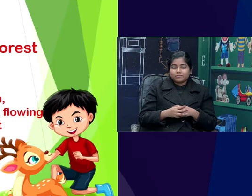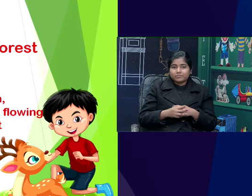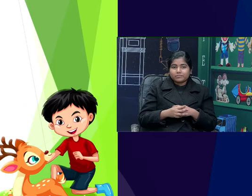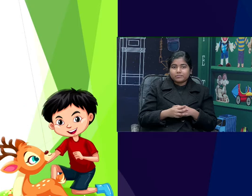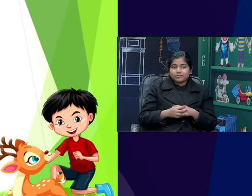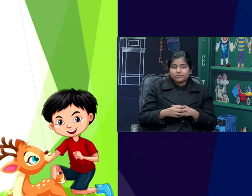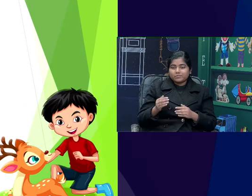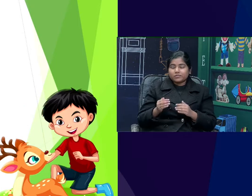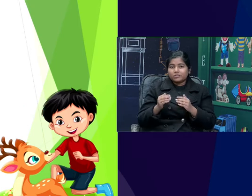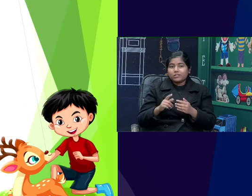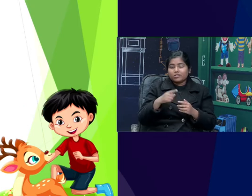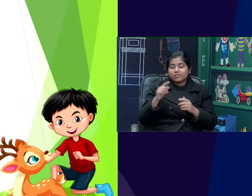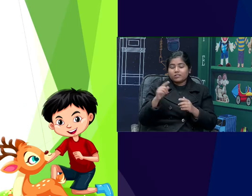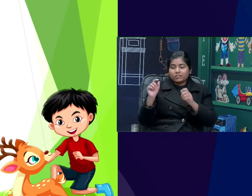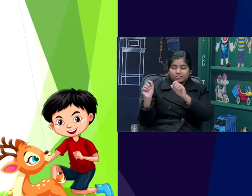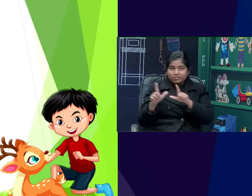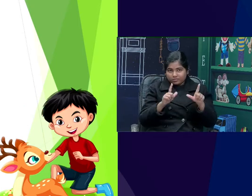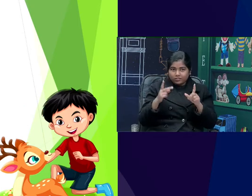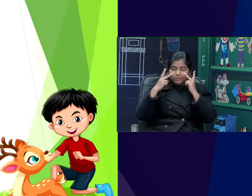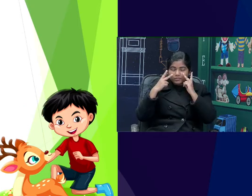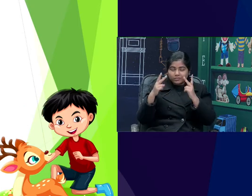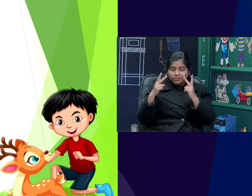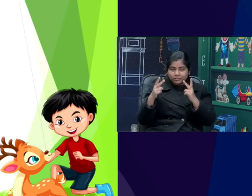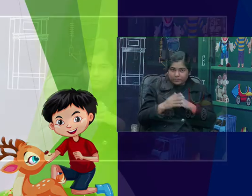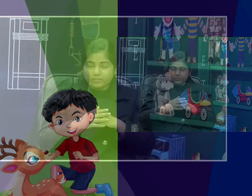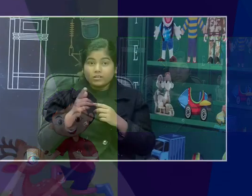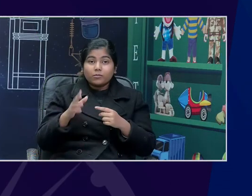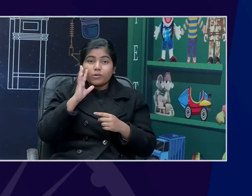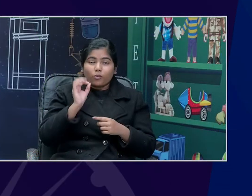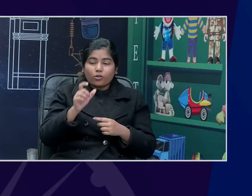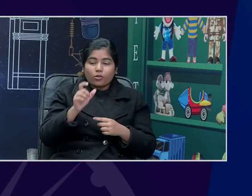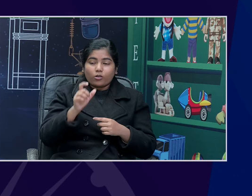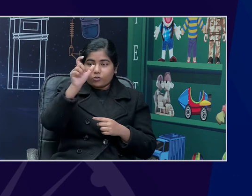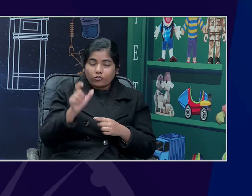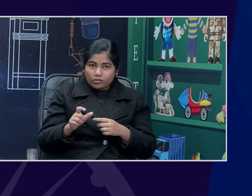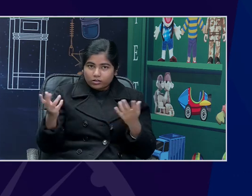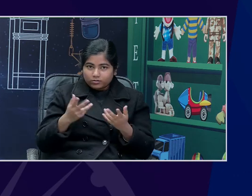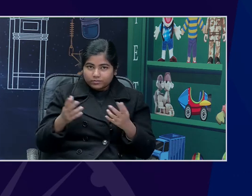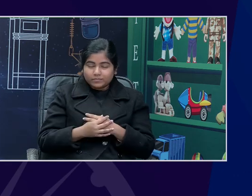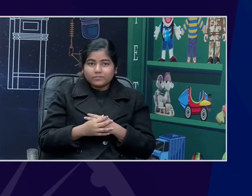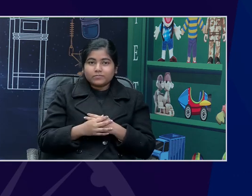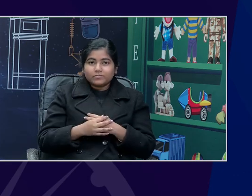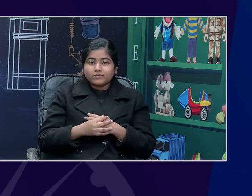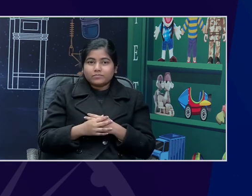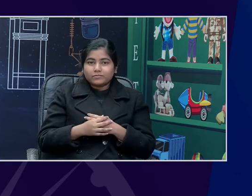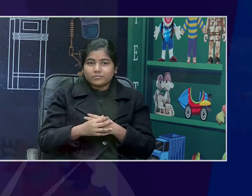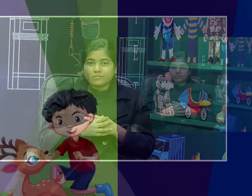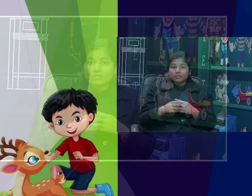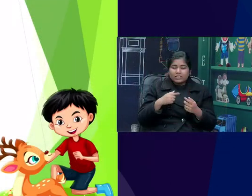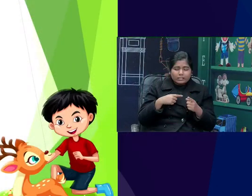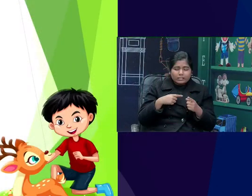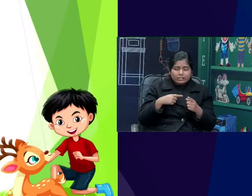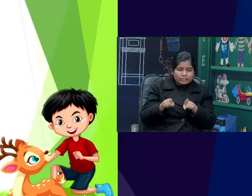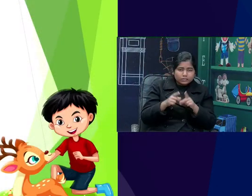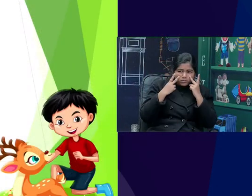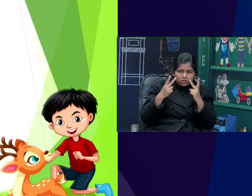Let's move to the next slide. All right. Now, we move to our keywords. The keywords are enchanted,